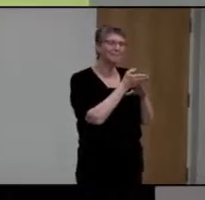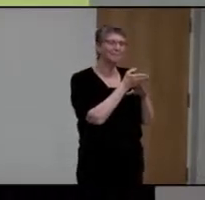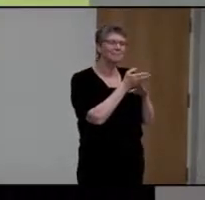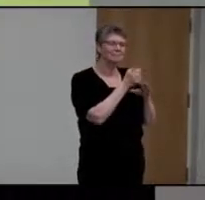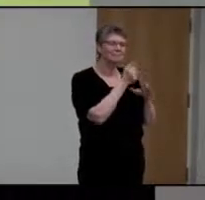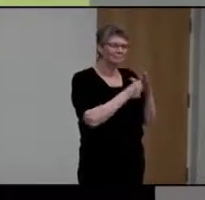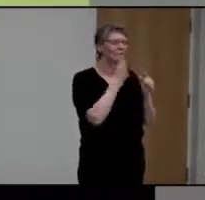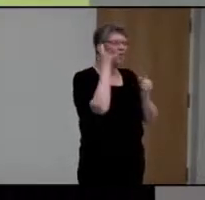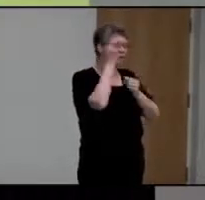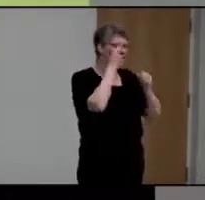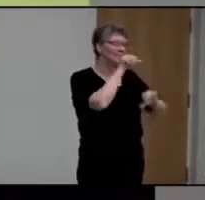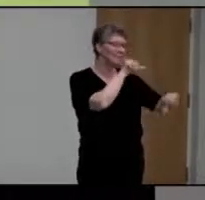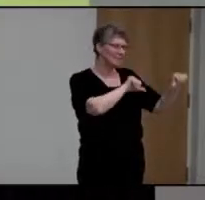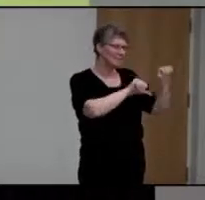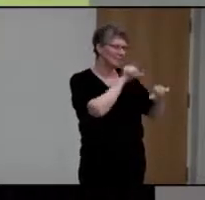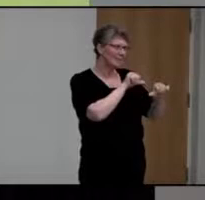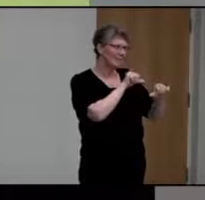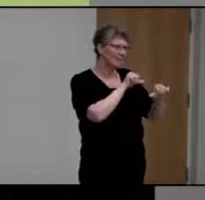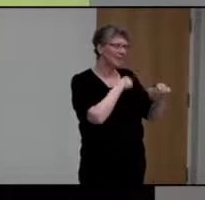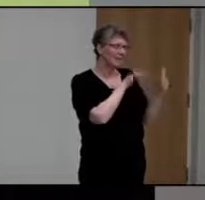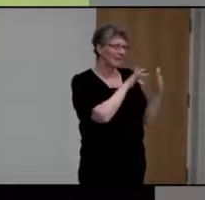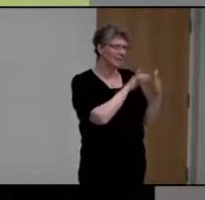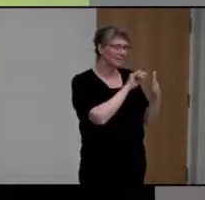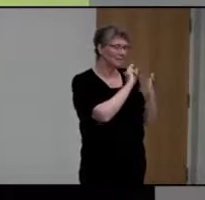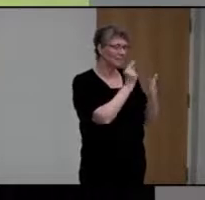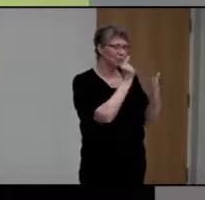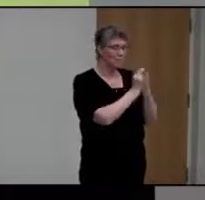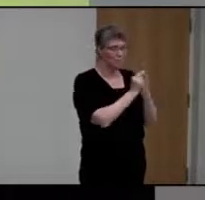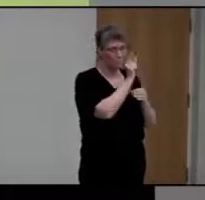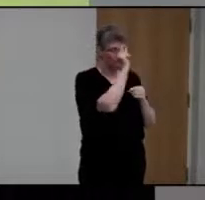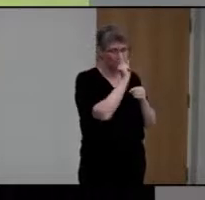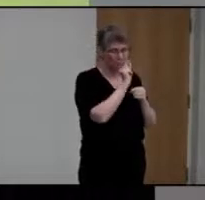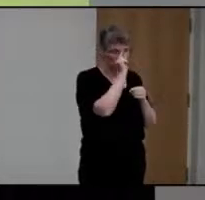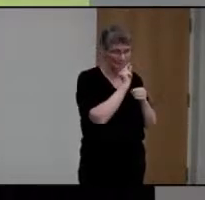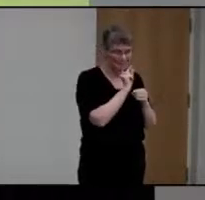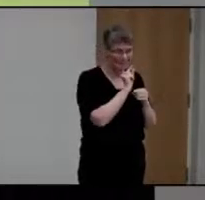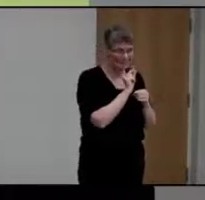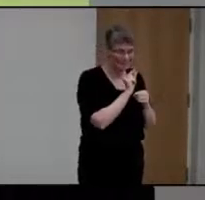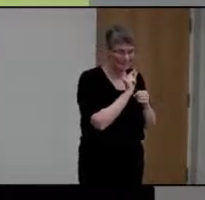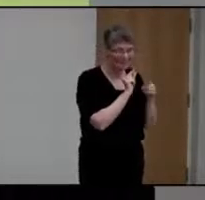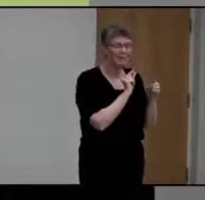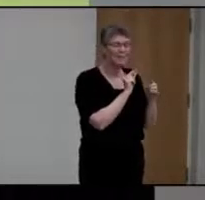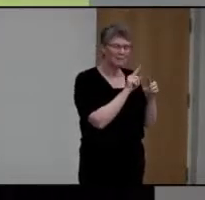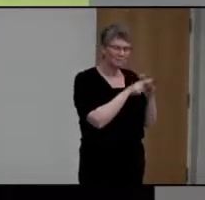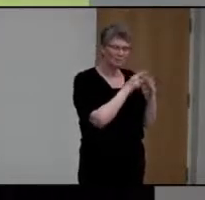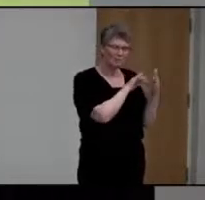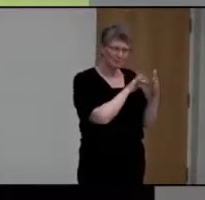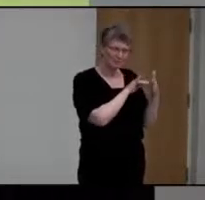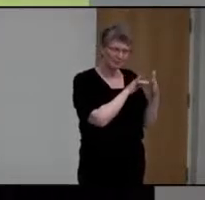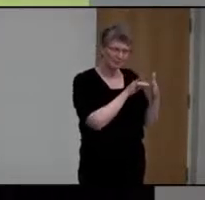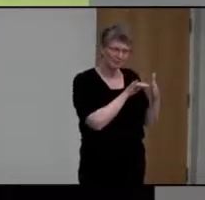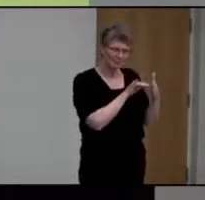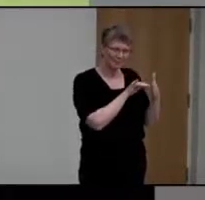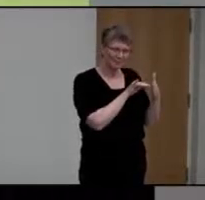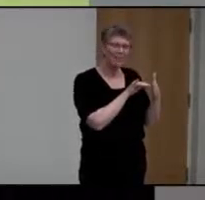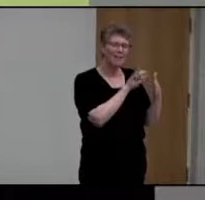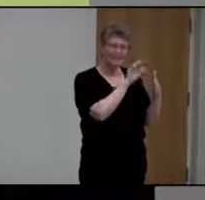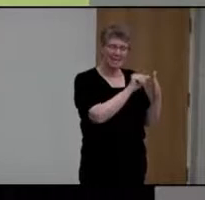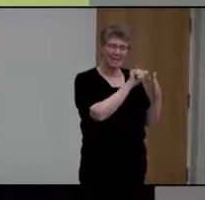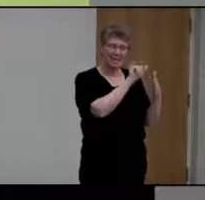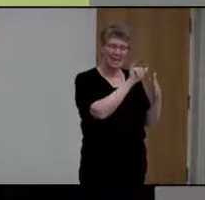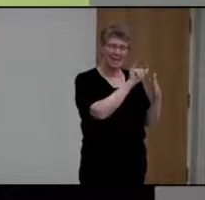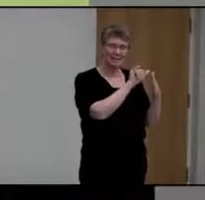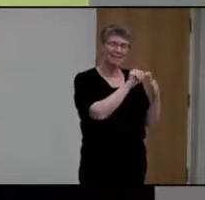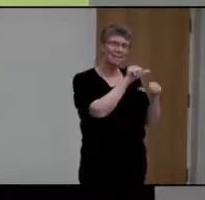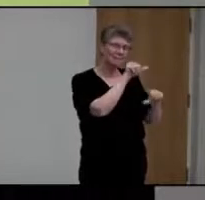Greece, and when I started as a graduate student in Georgia Tech, it was a time when AI, the science and engineering of building